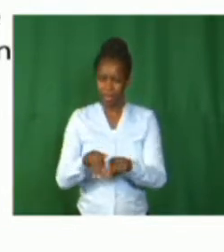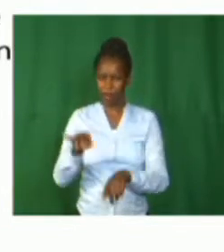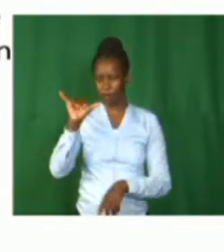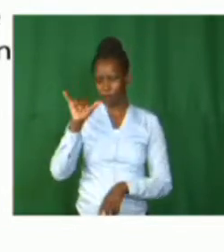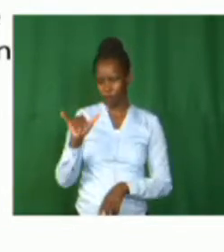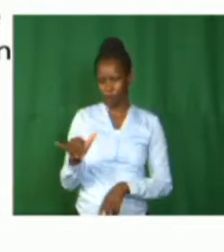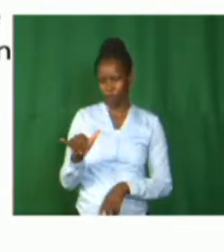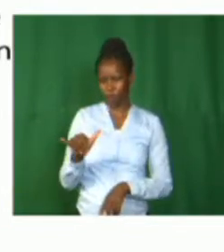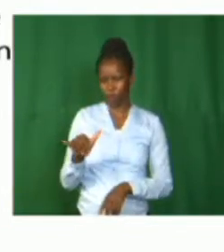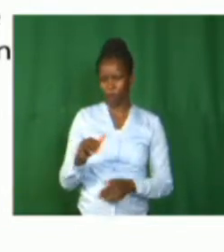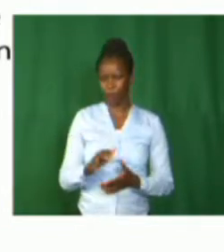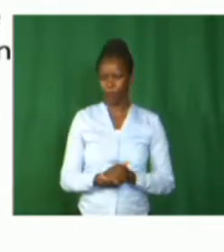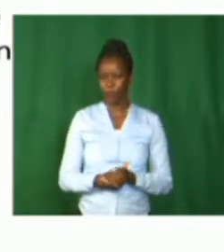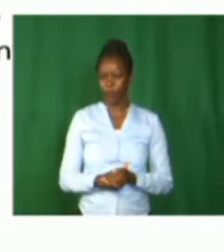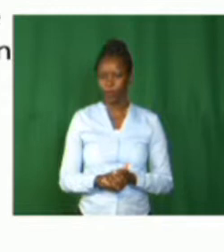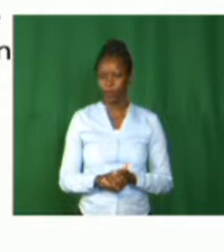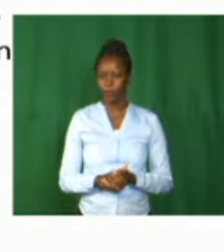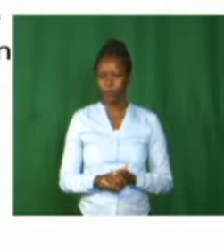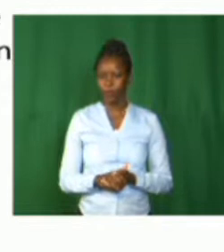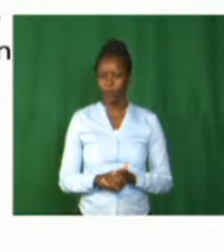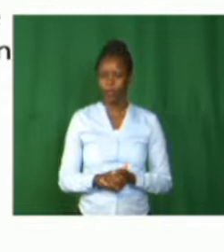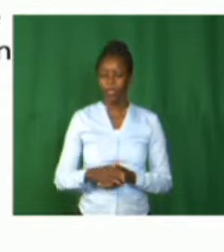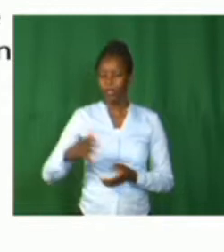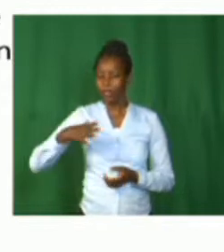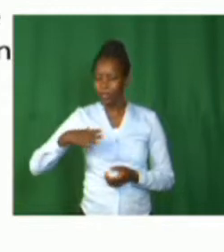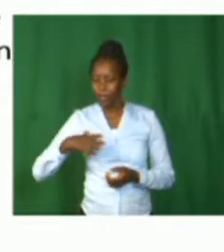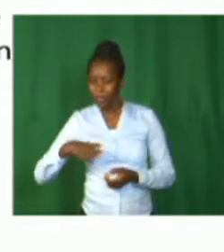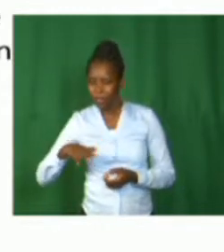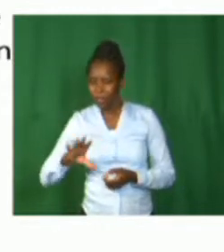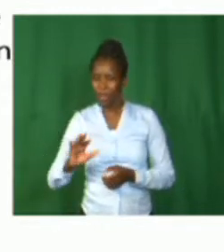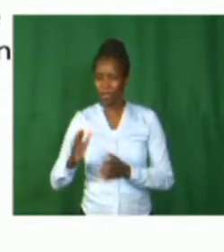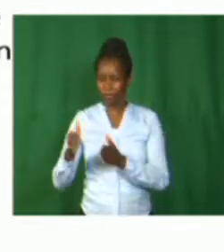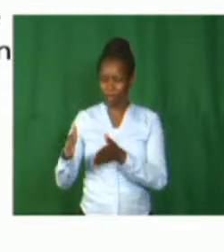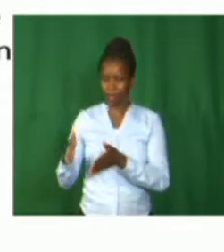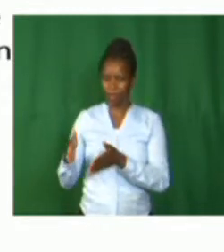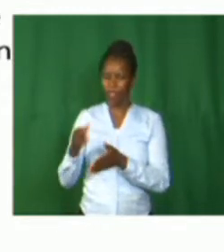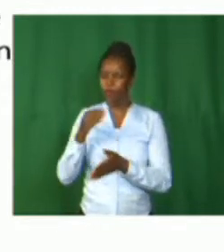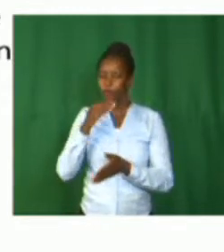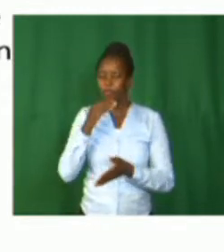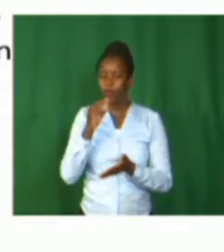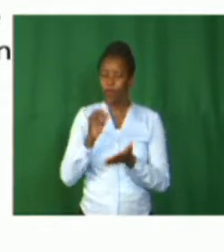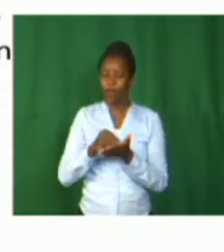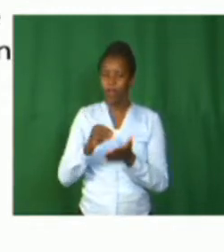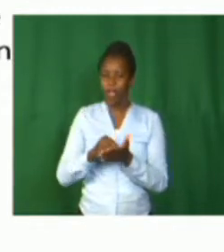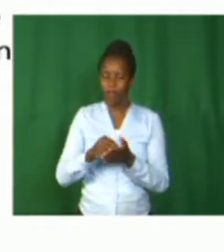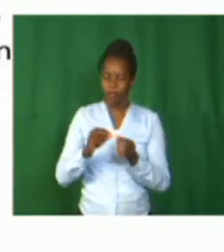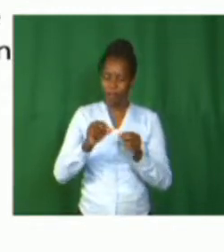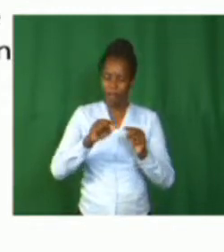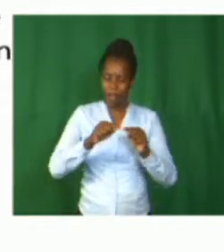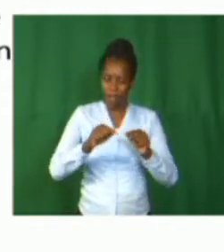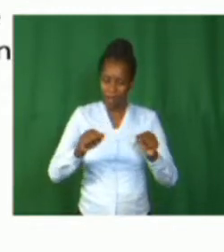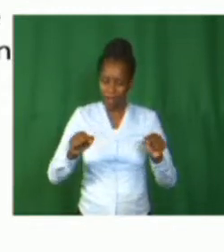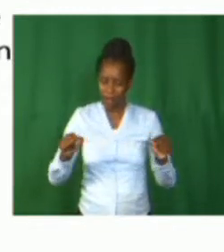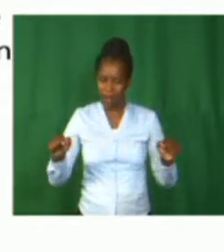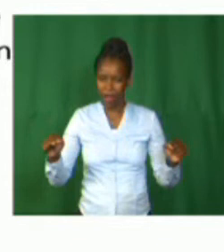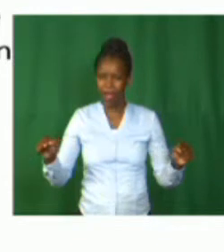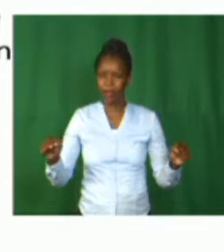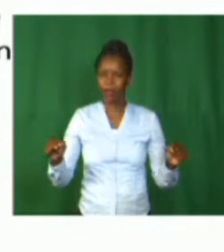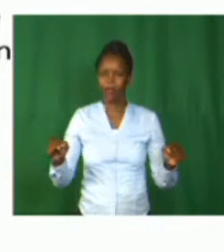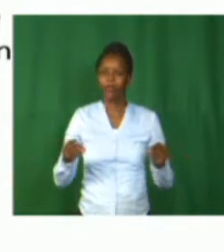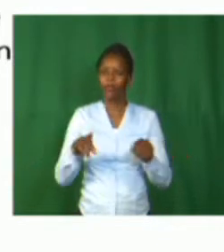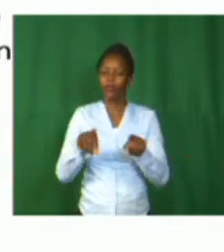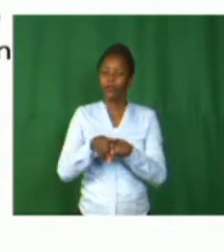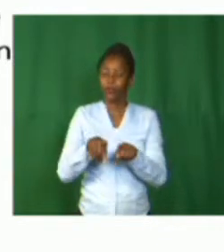y there. So it means now on the other side of the equation here, we're going to have this line which is equal